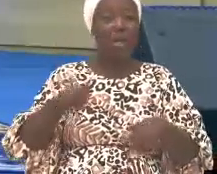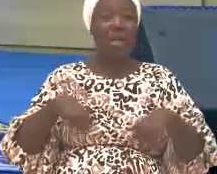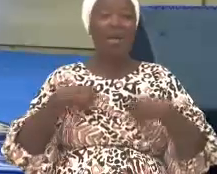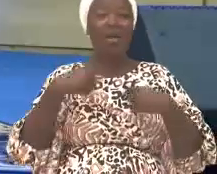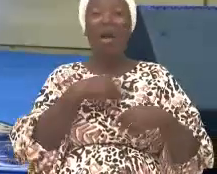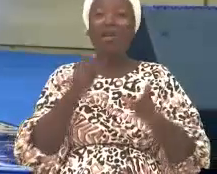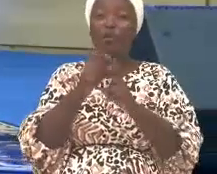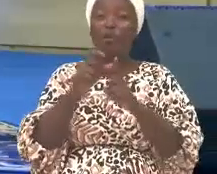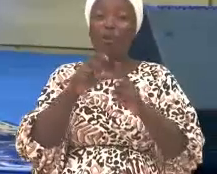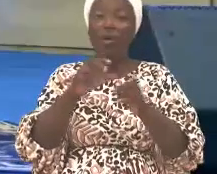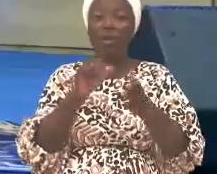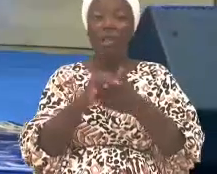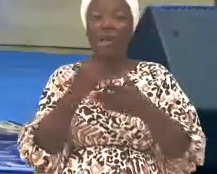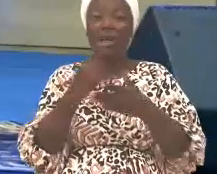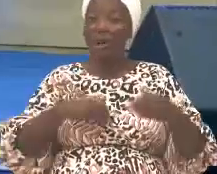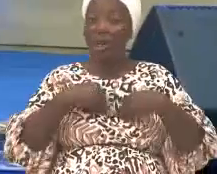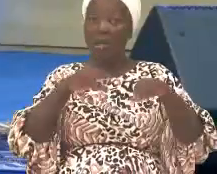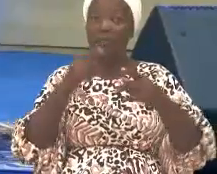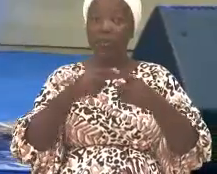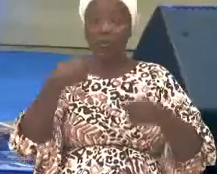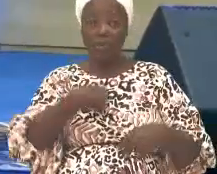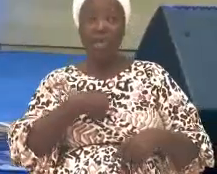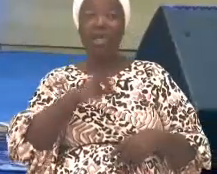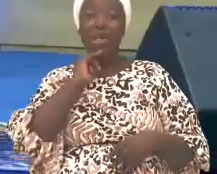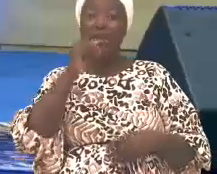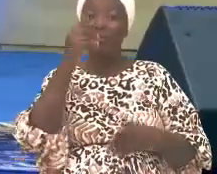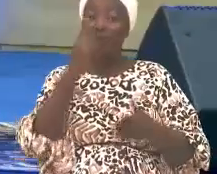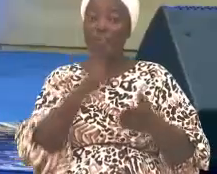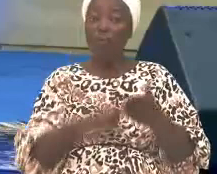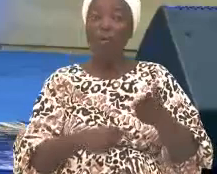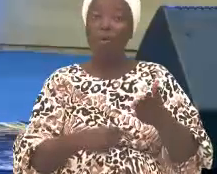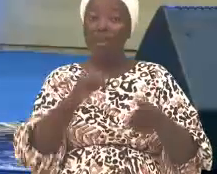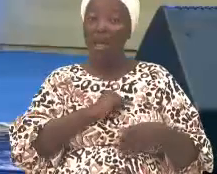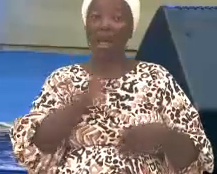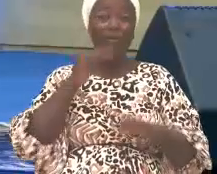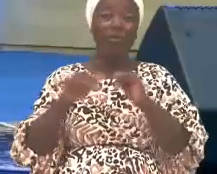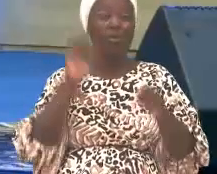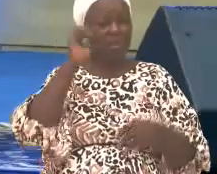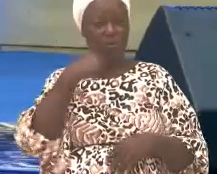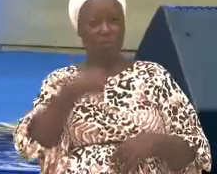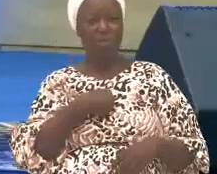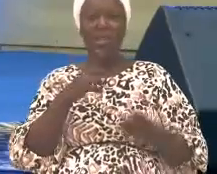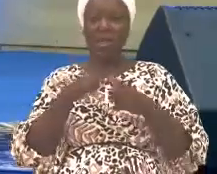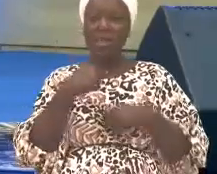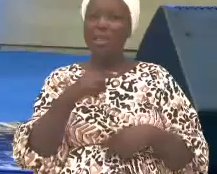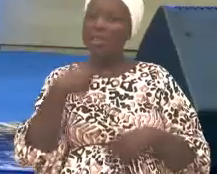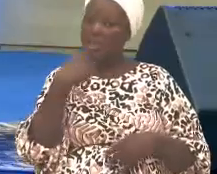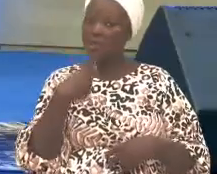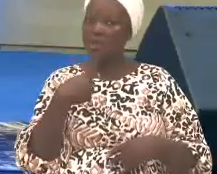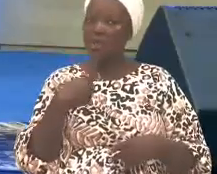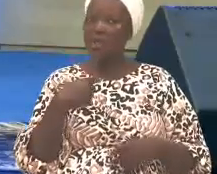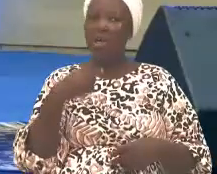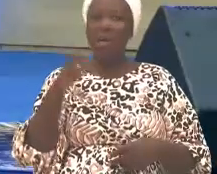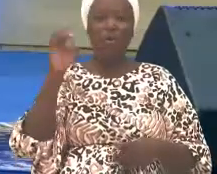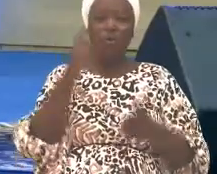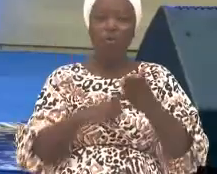given me, what I will do, he told me, speak. What you will do, he told